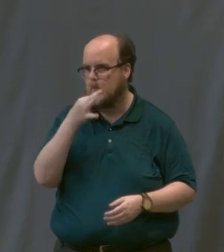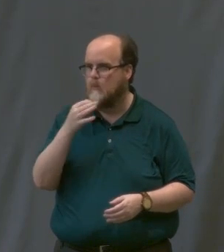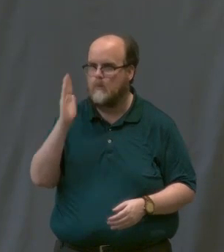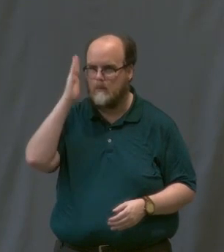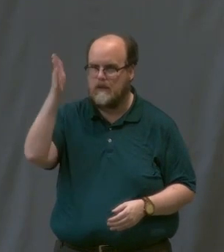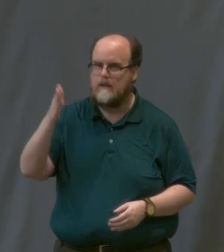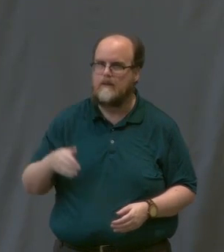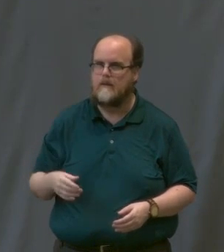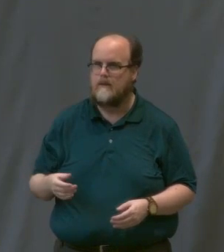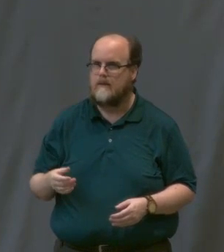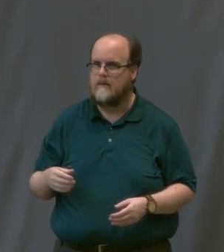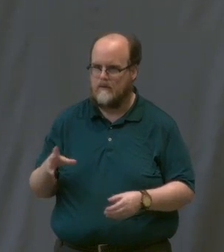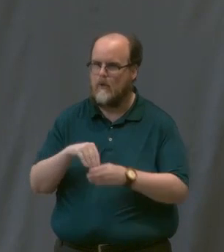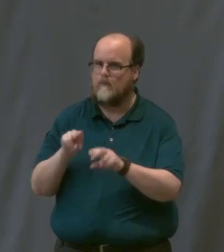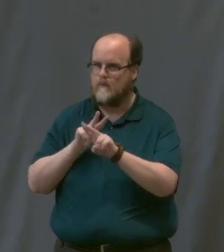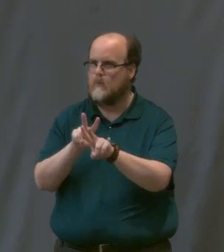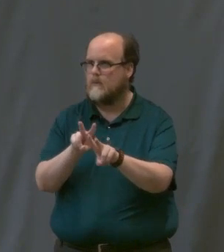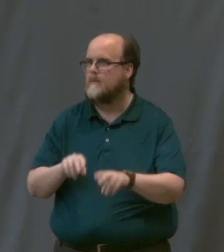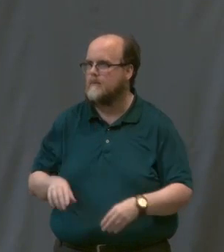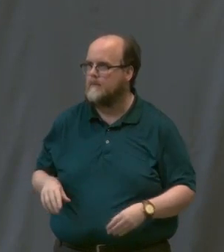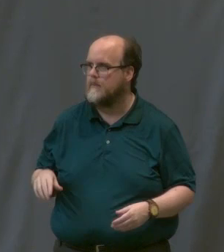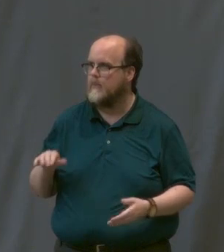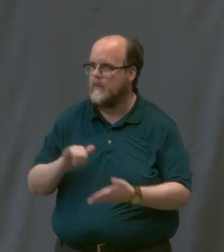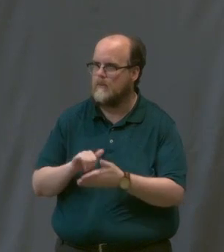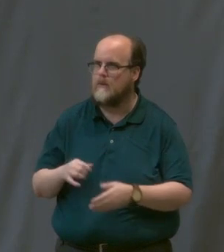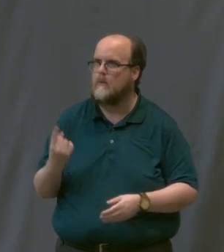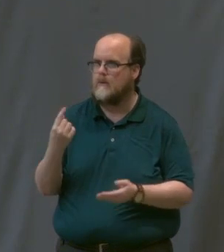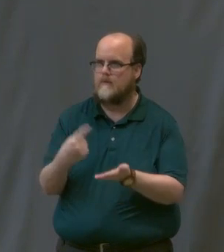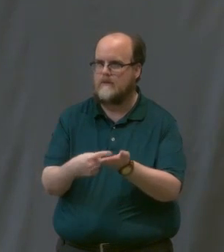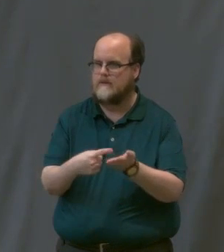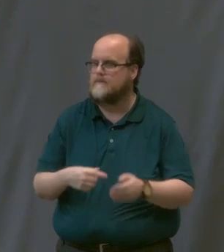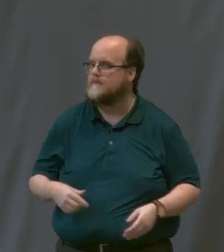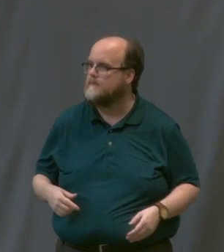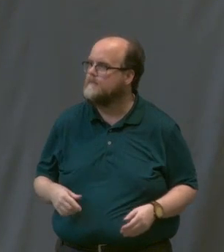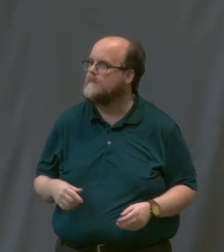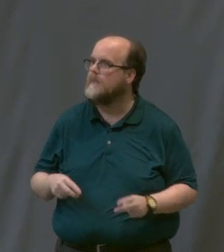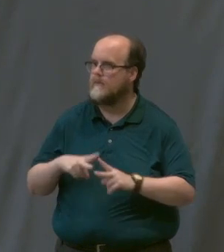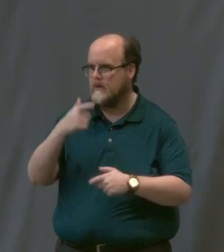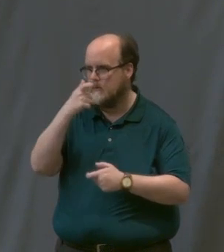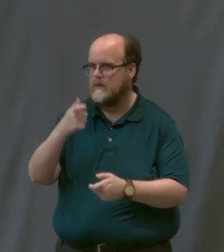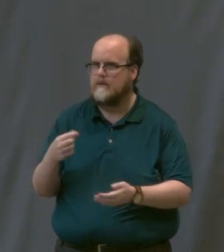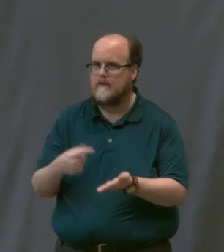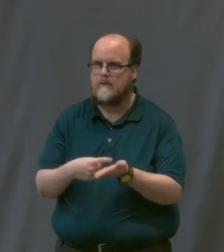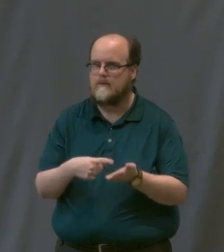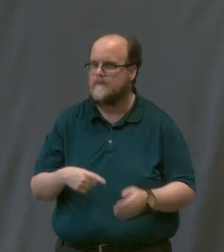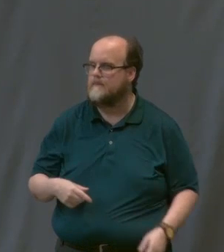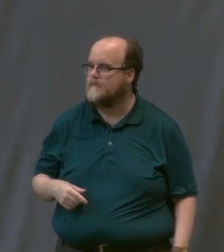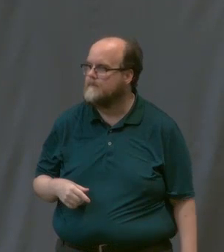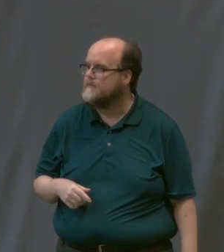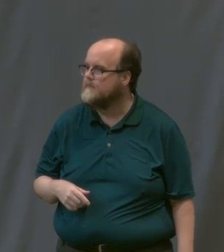going to involve funerals. That's going to be one of the discussions. It's a very interesting discussion.